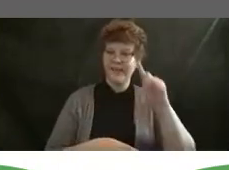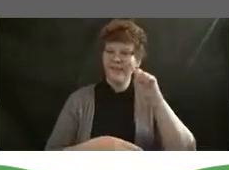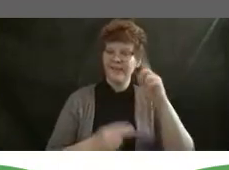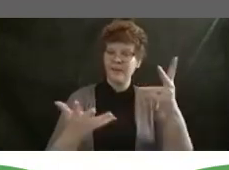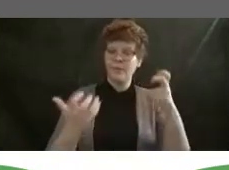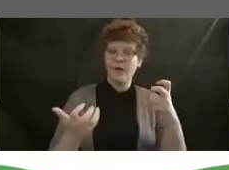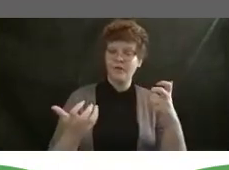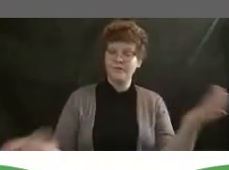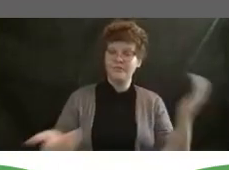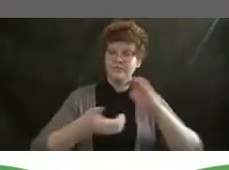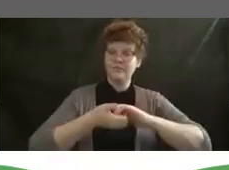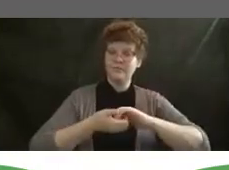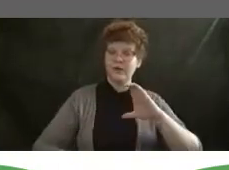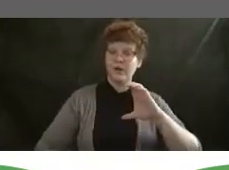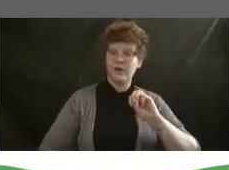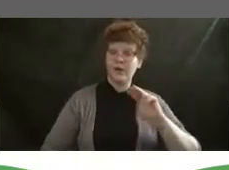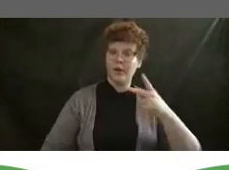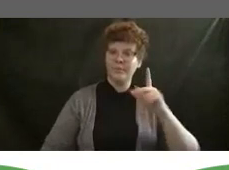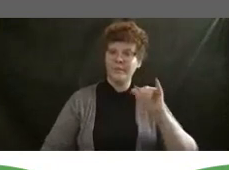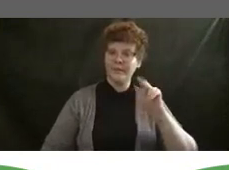complementary to.